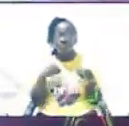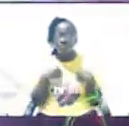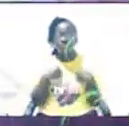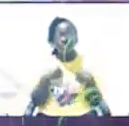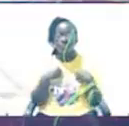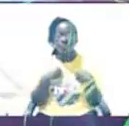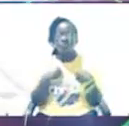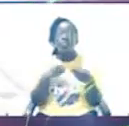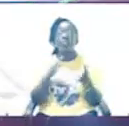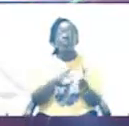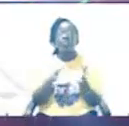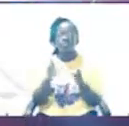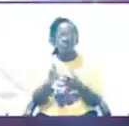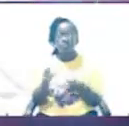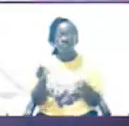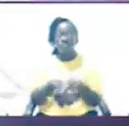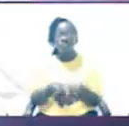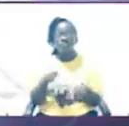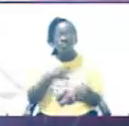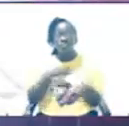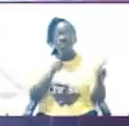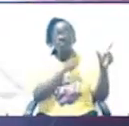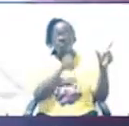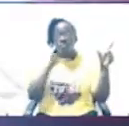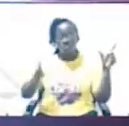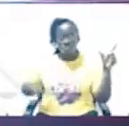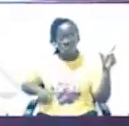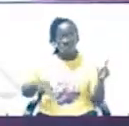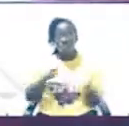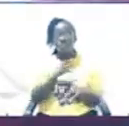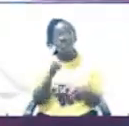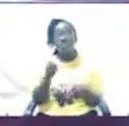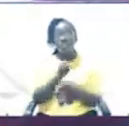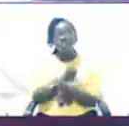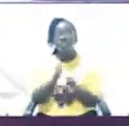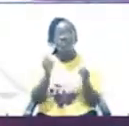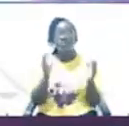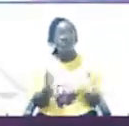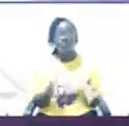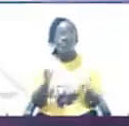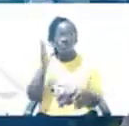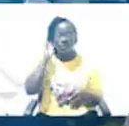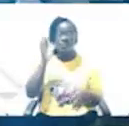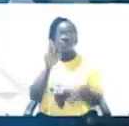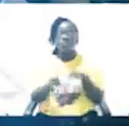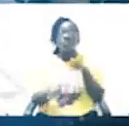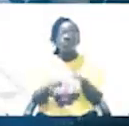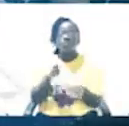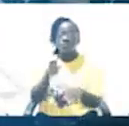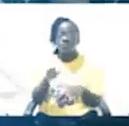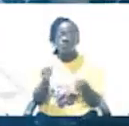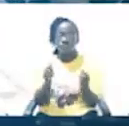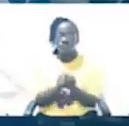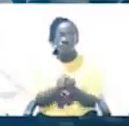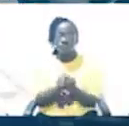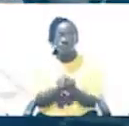him as my Lord and my Savior. I'll walk with